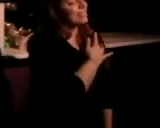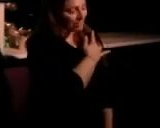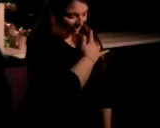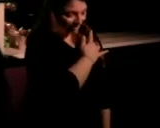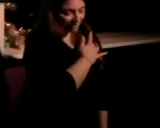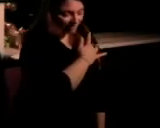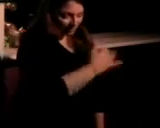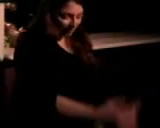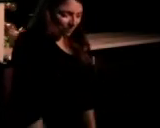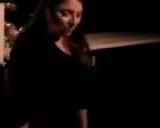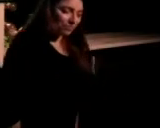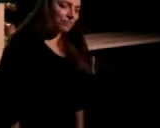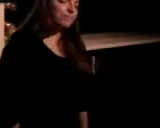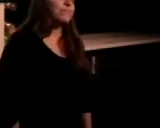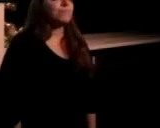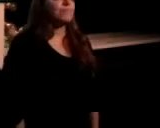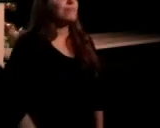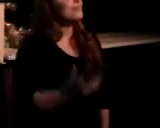smiles.